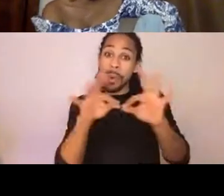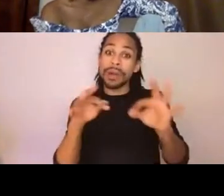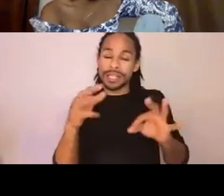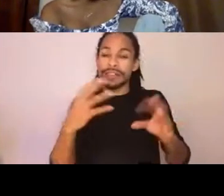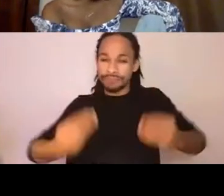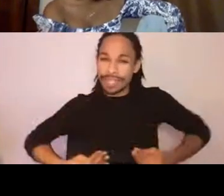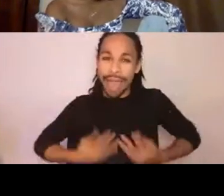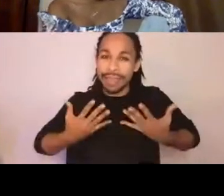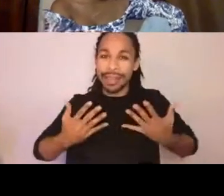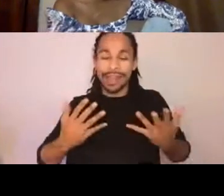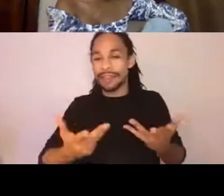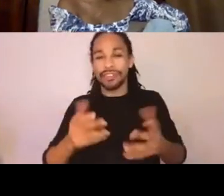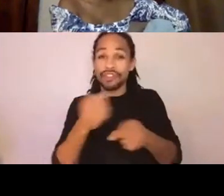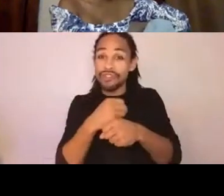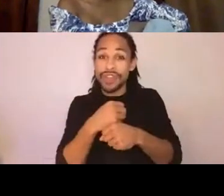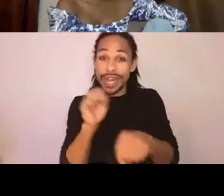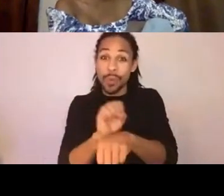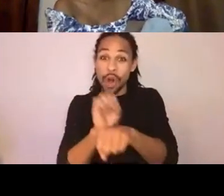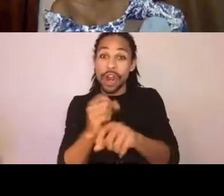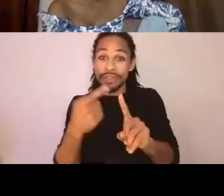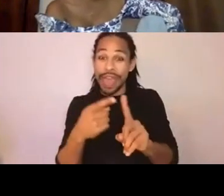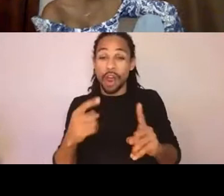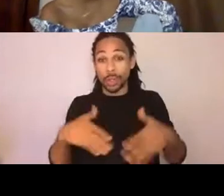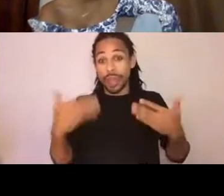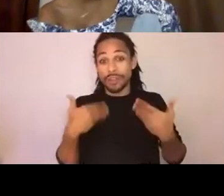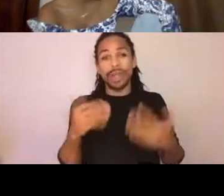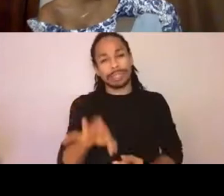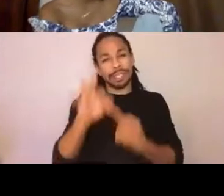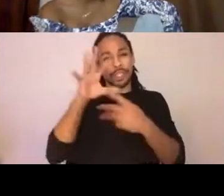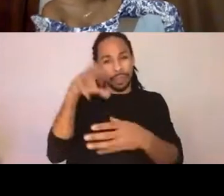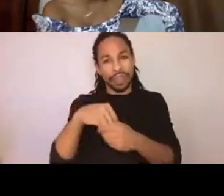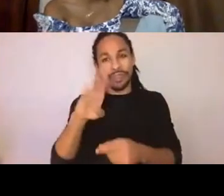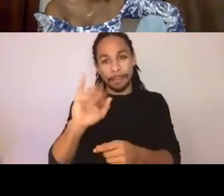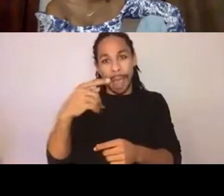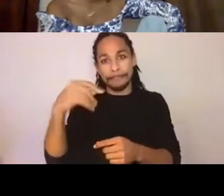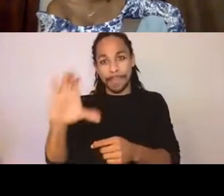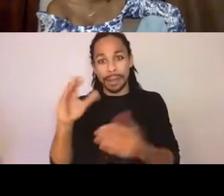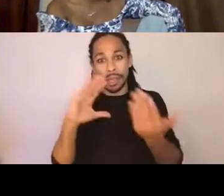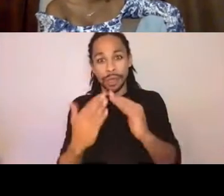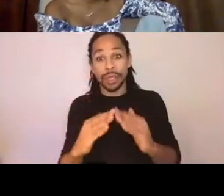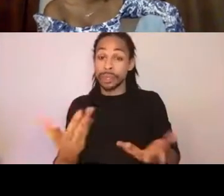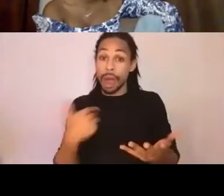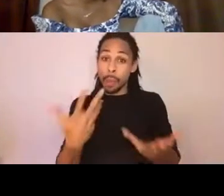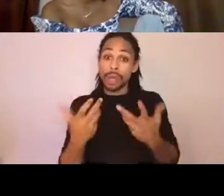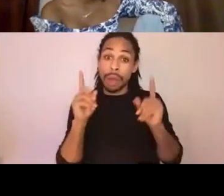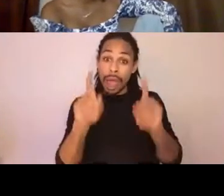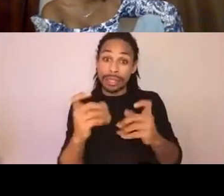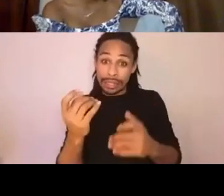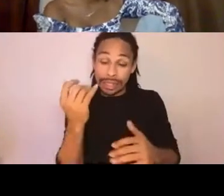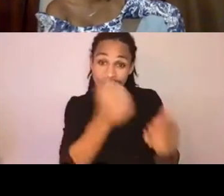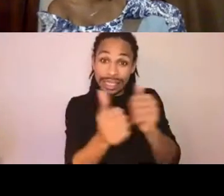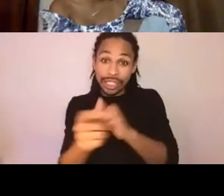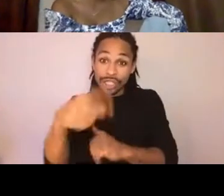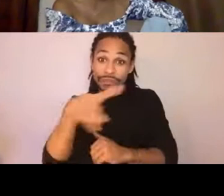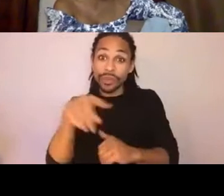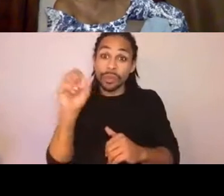that are joyful, especially in the BIPOC community. And I just wanted to ask if each of you could name, you know, a work of art that